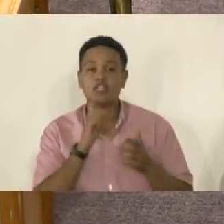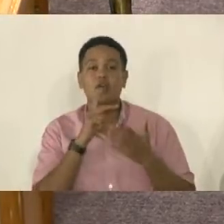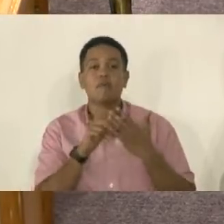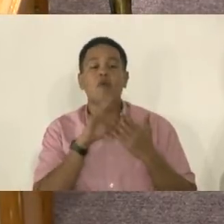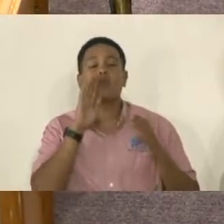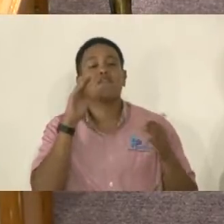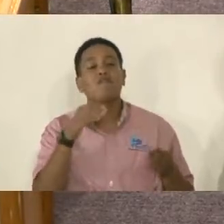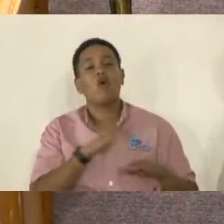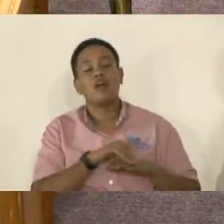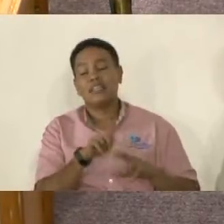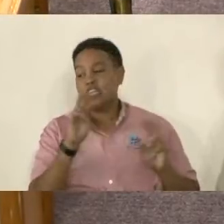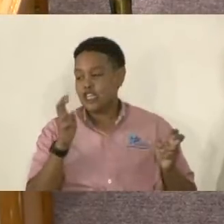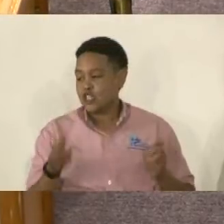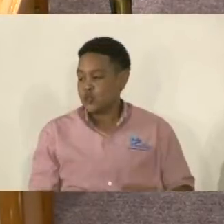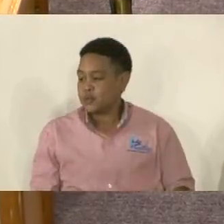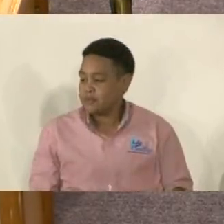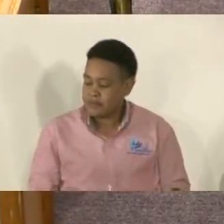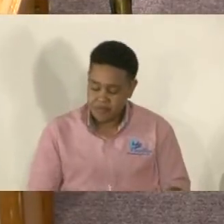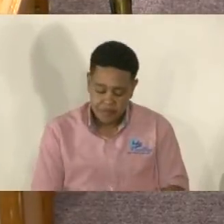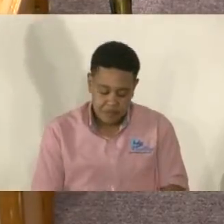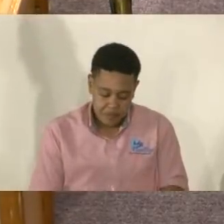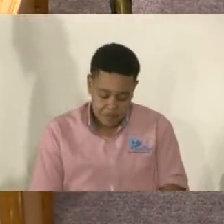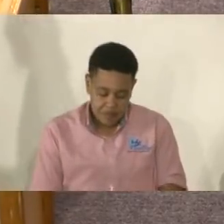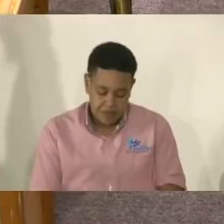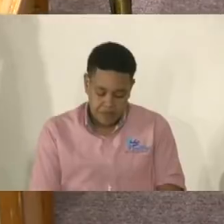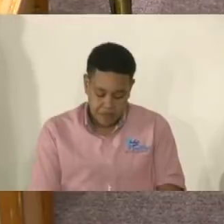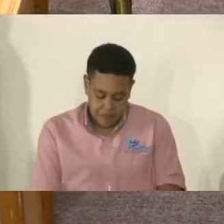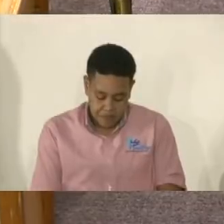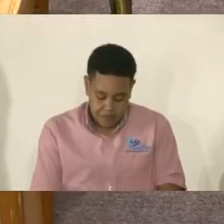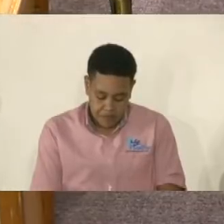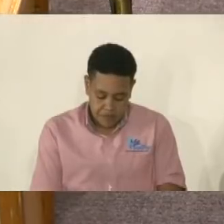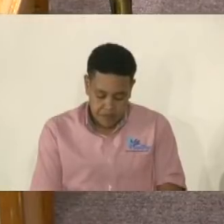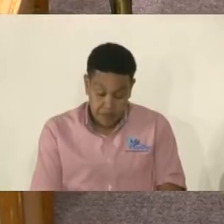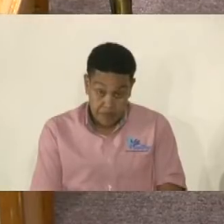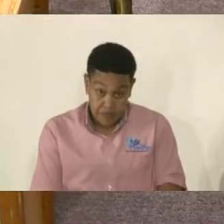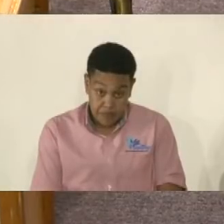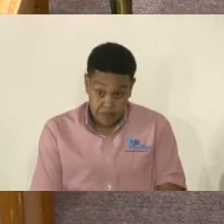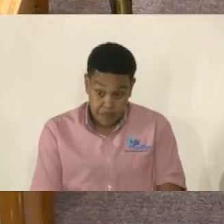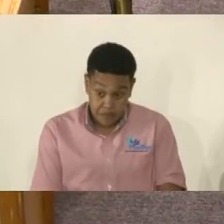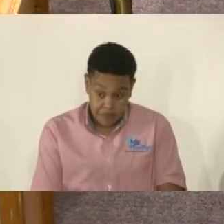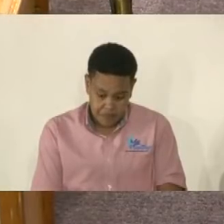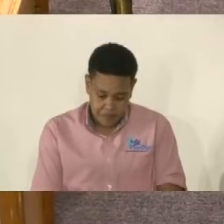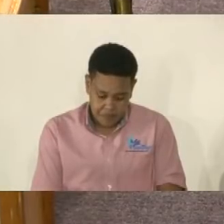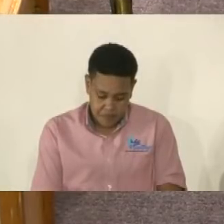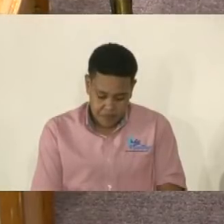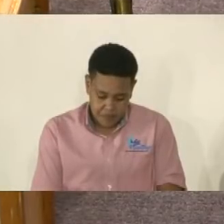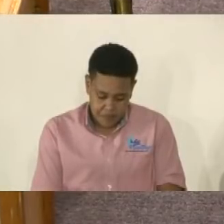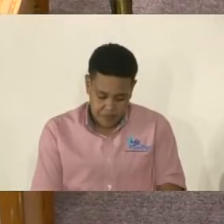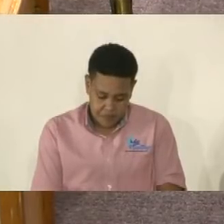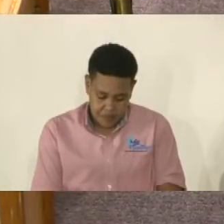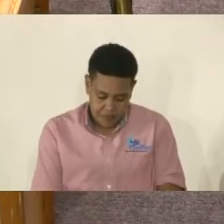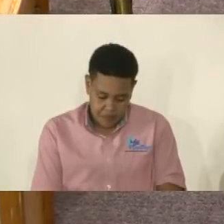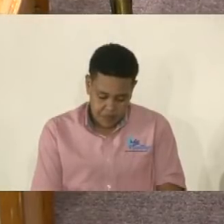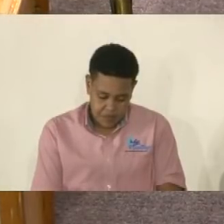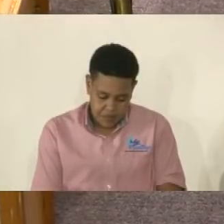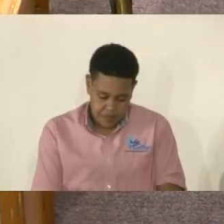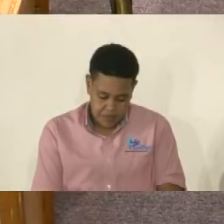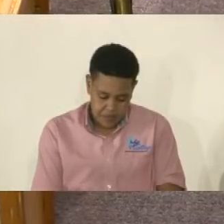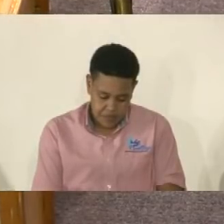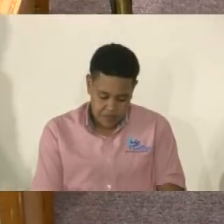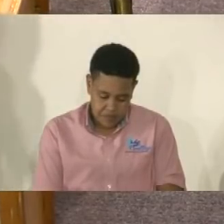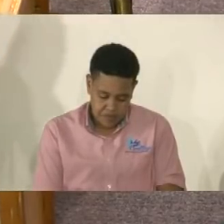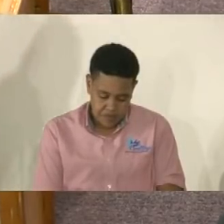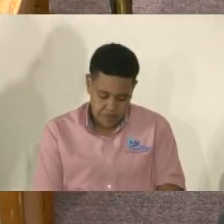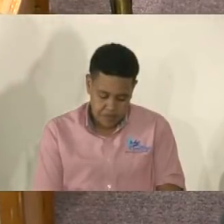Mr. President. Mr. President, when you look at the table, I agree with Senator Bunting. He needed more